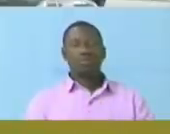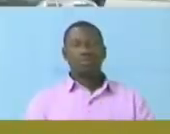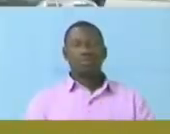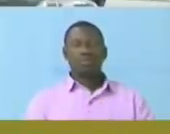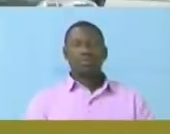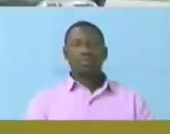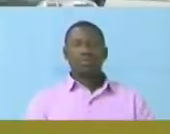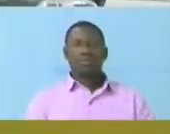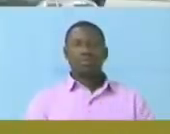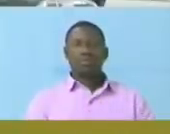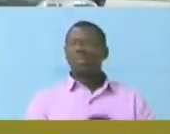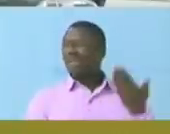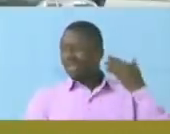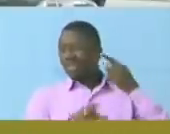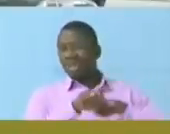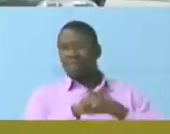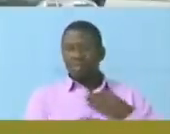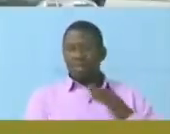I went to the AG's chairman's.